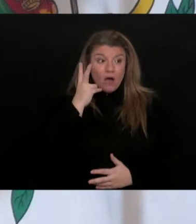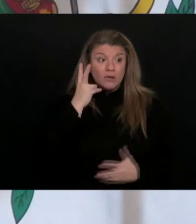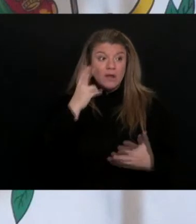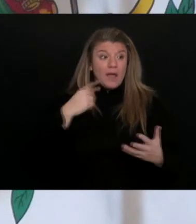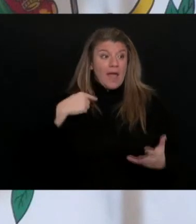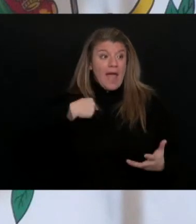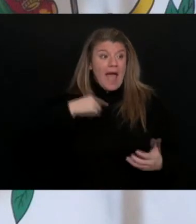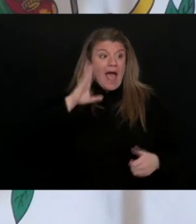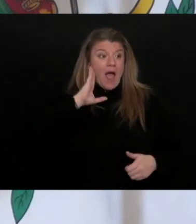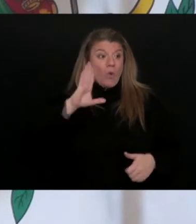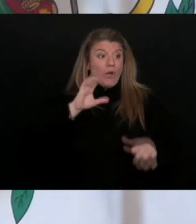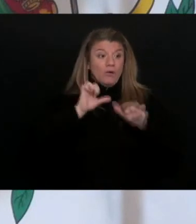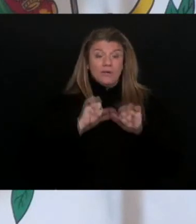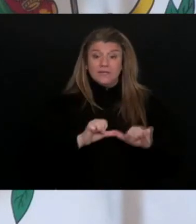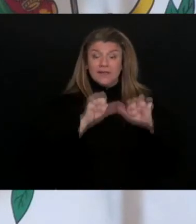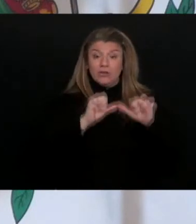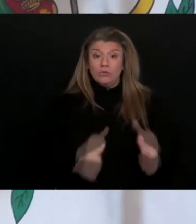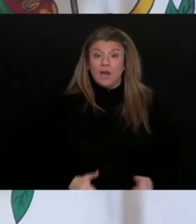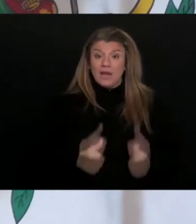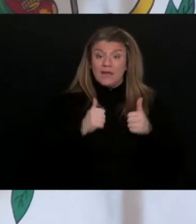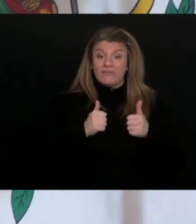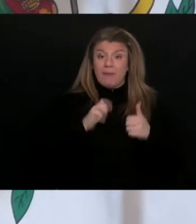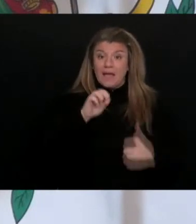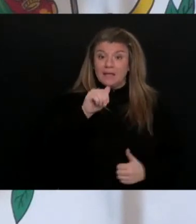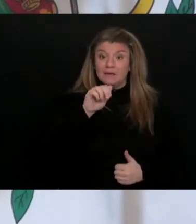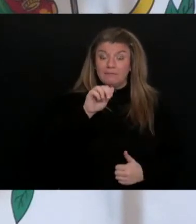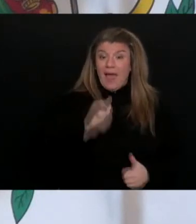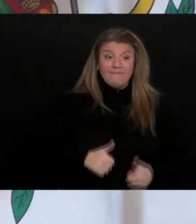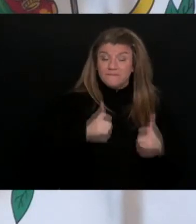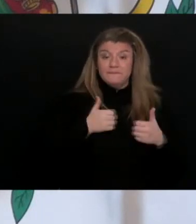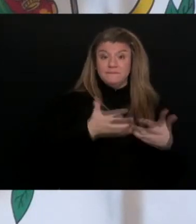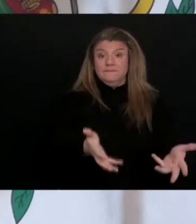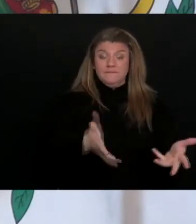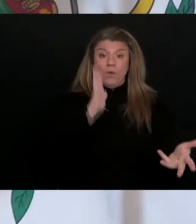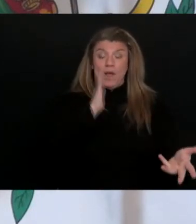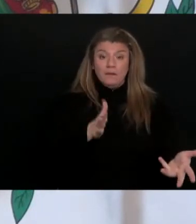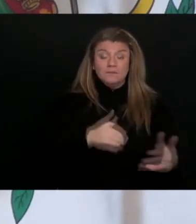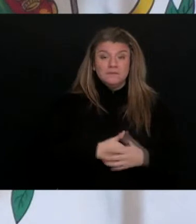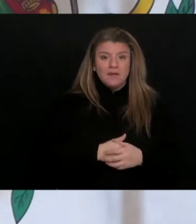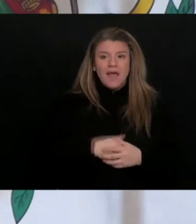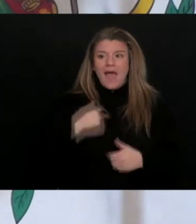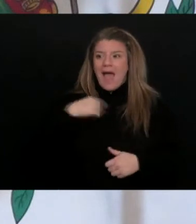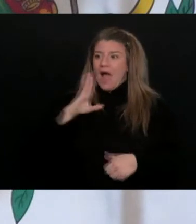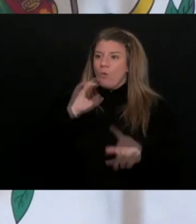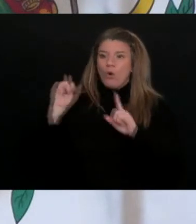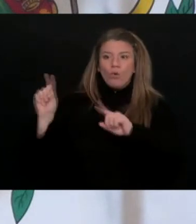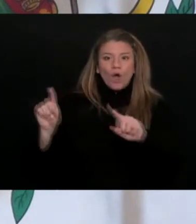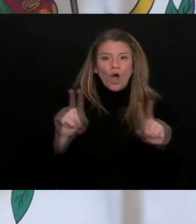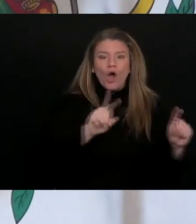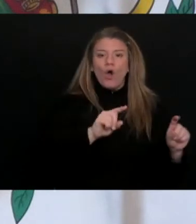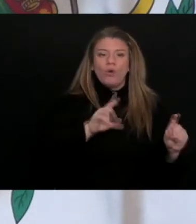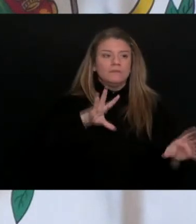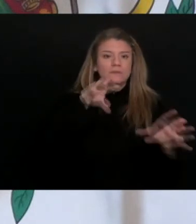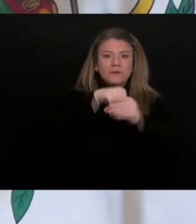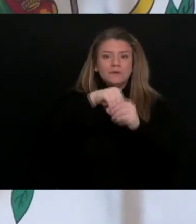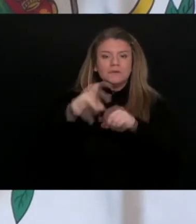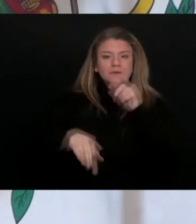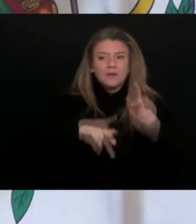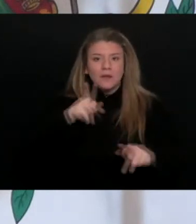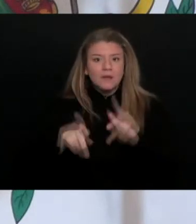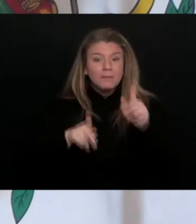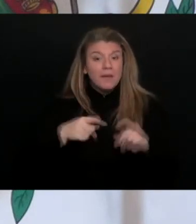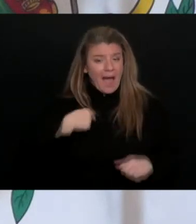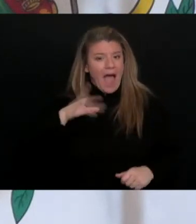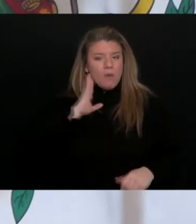to continue on living my life, and I'm going to continue on going places and being with people and everything. I'm going to try to